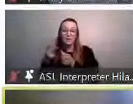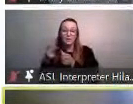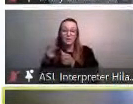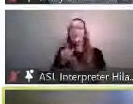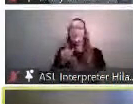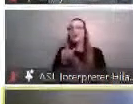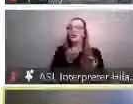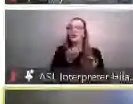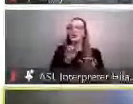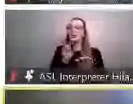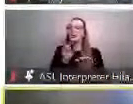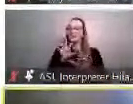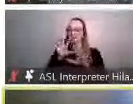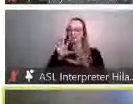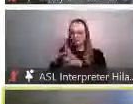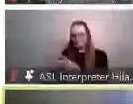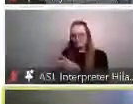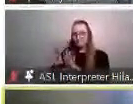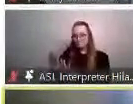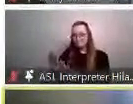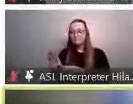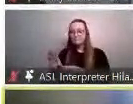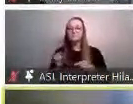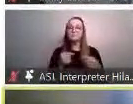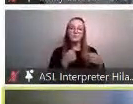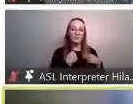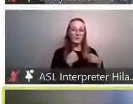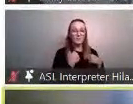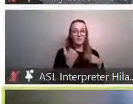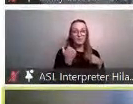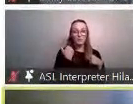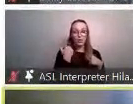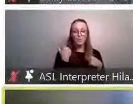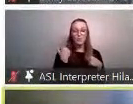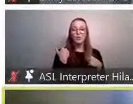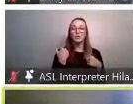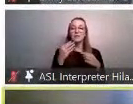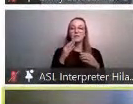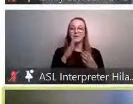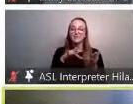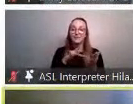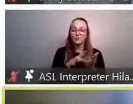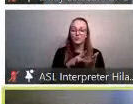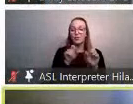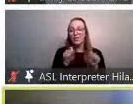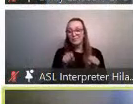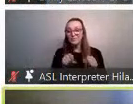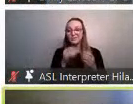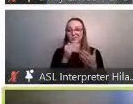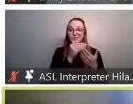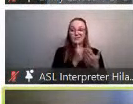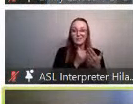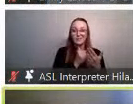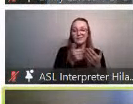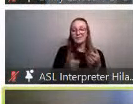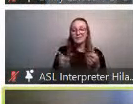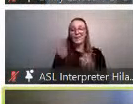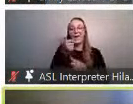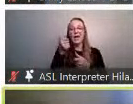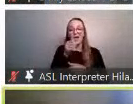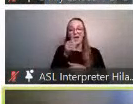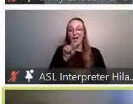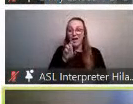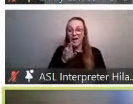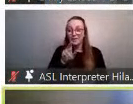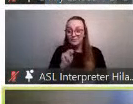just having been a former centralized eligibility list administrator as well as a QRIS administrator, and while the